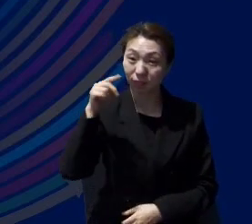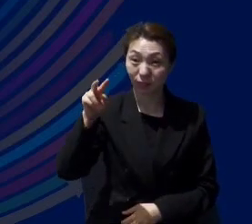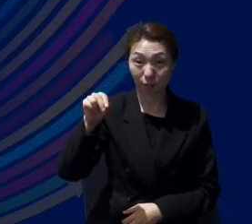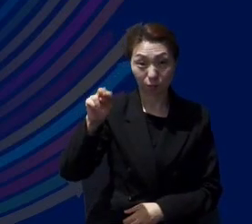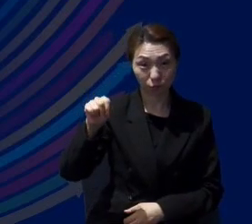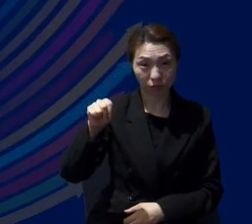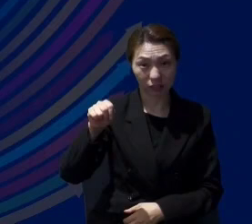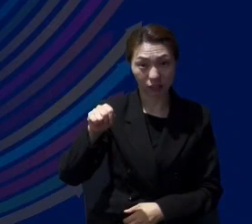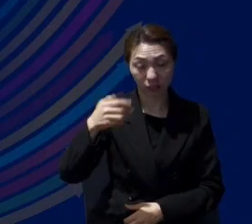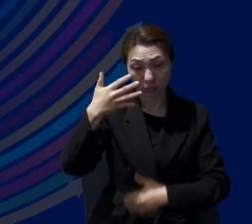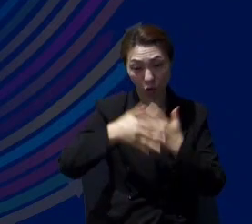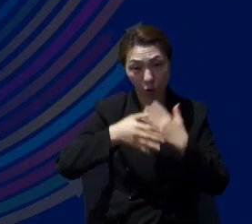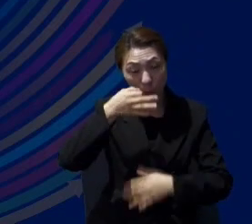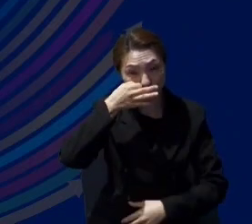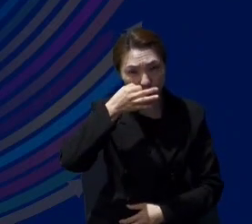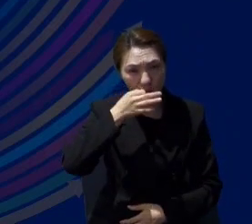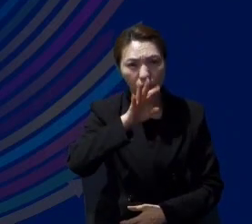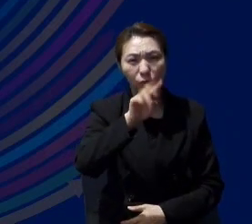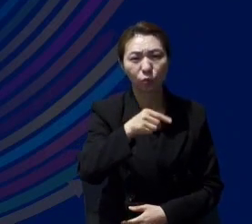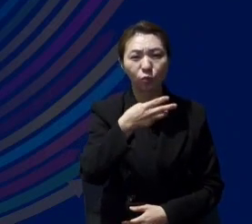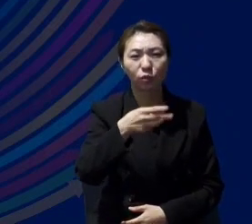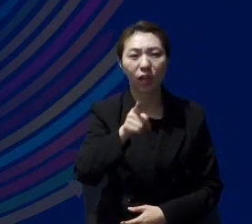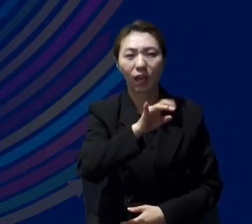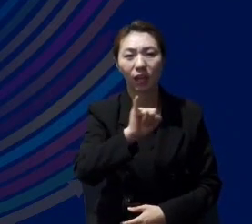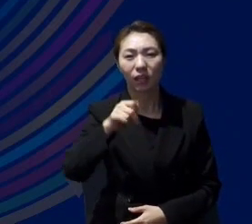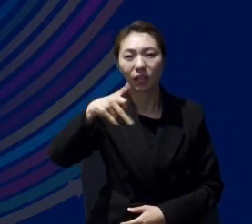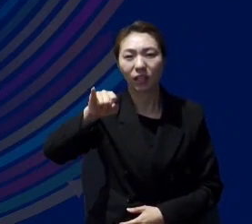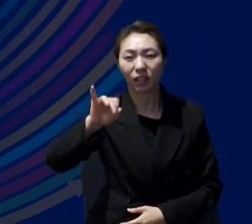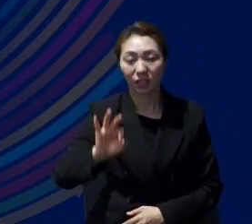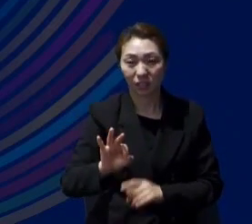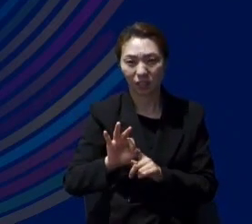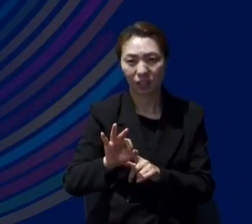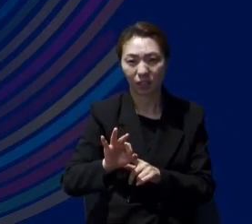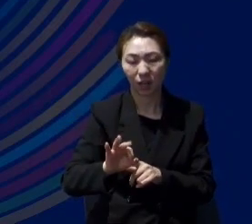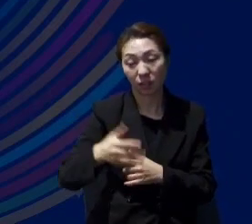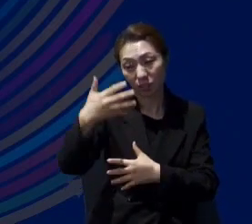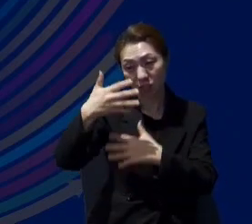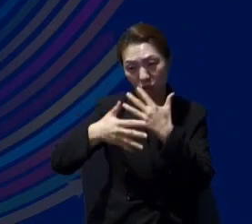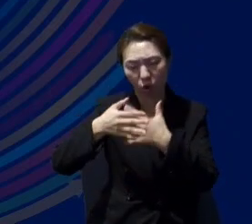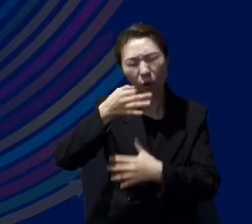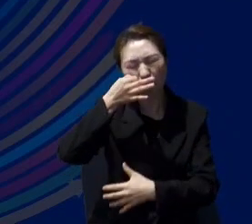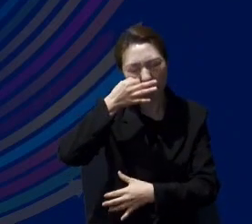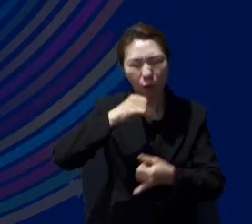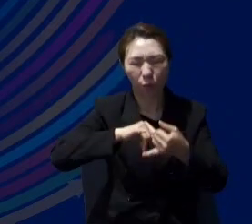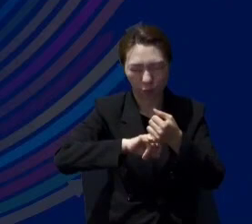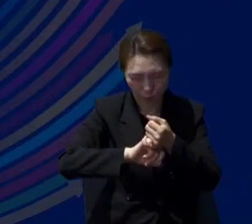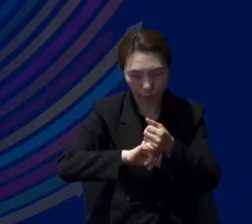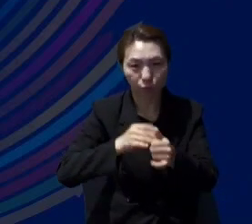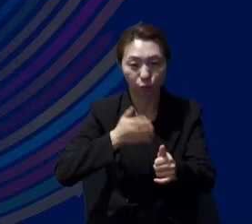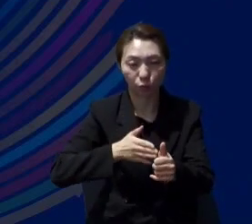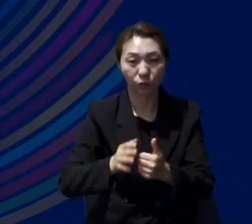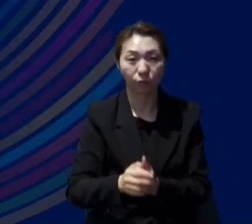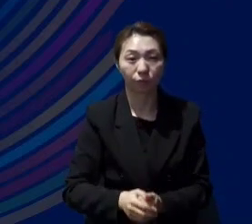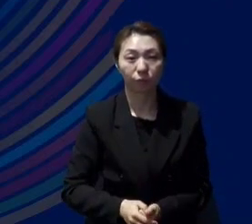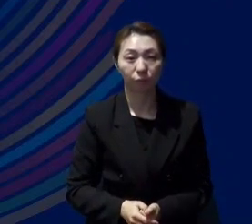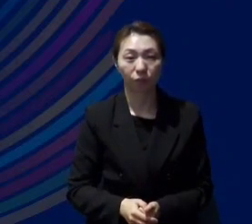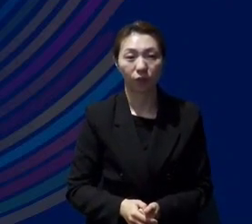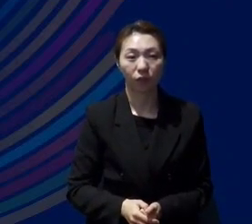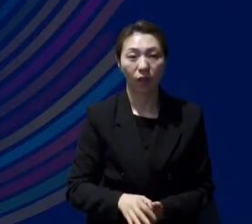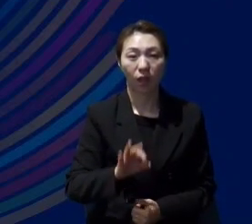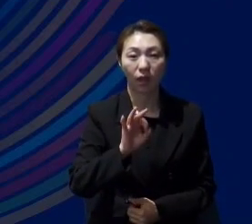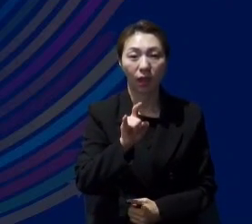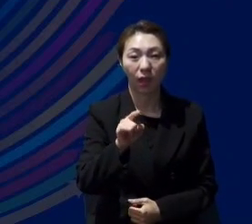Boundaries, very beautifully narrated by Sir David Attenborough, which talks in detail about the planetary boundaries in a really